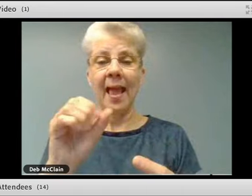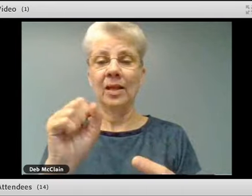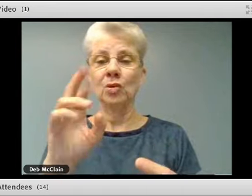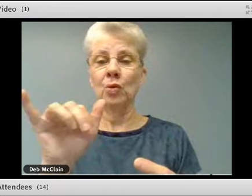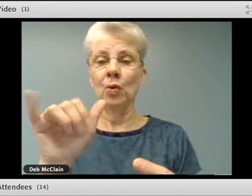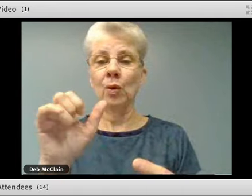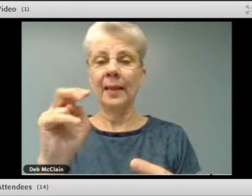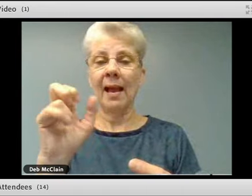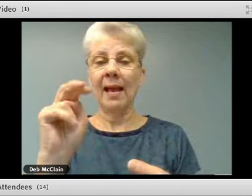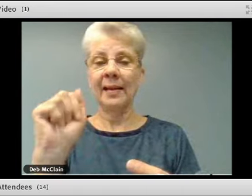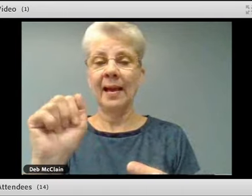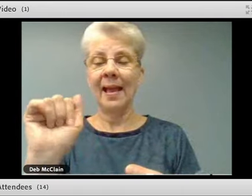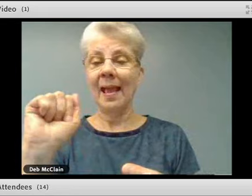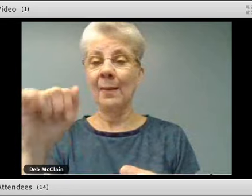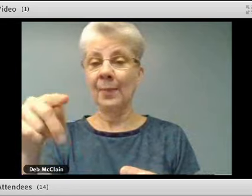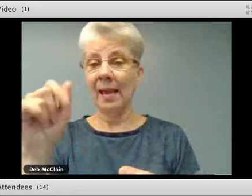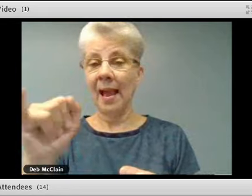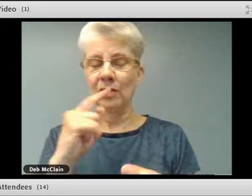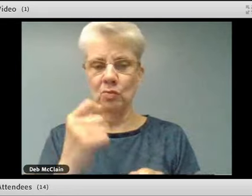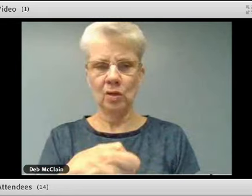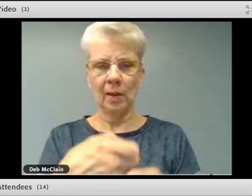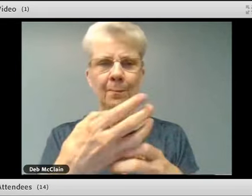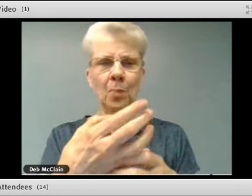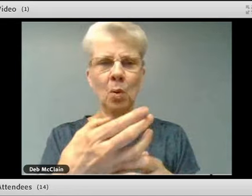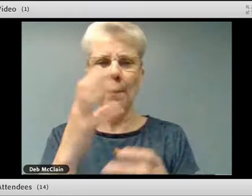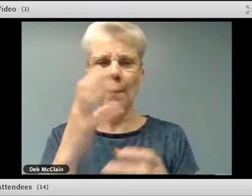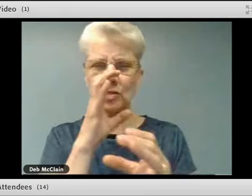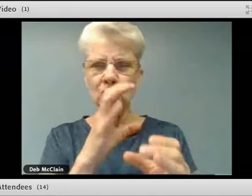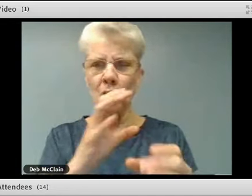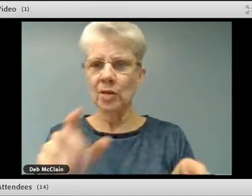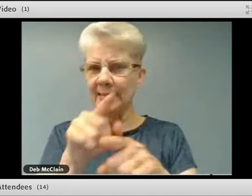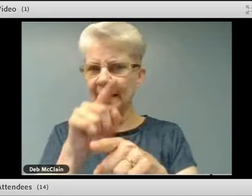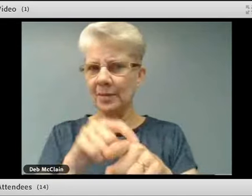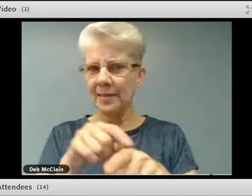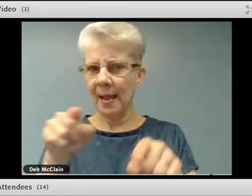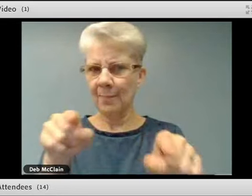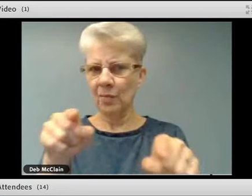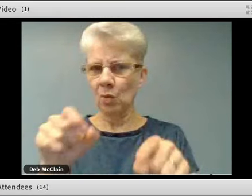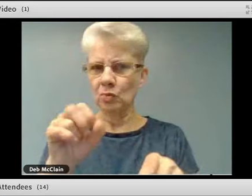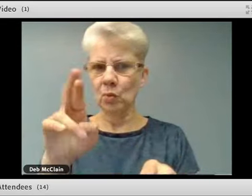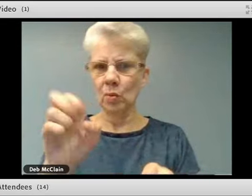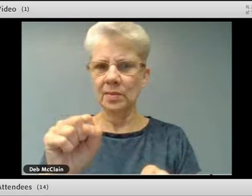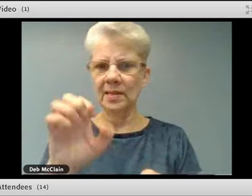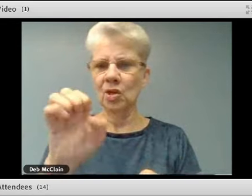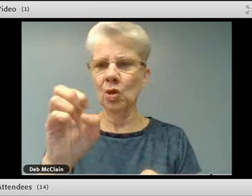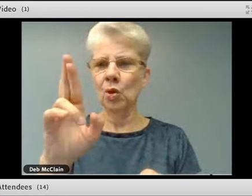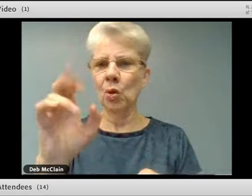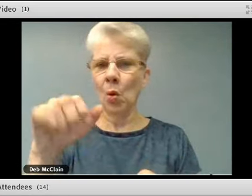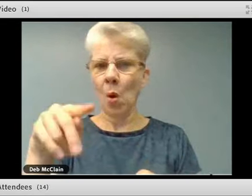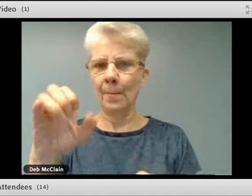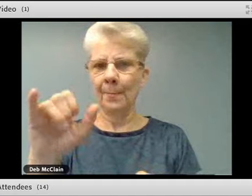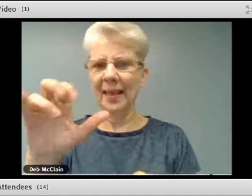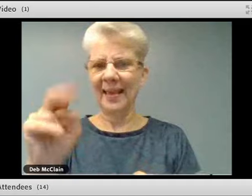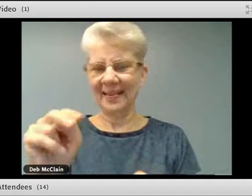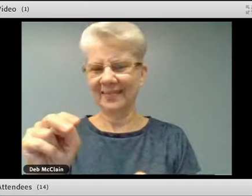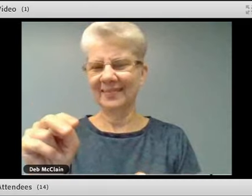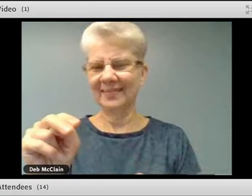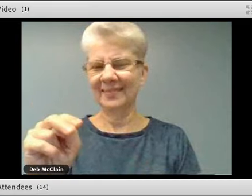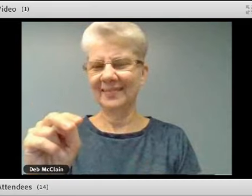API. So you can search both of those sources at the same time. And Europeana is the European version